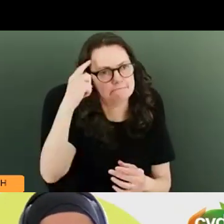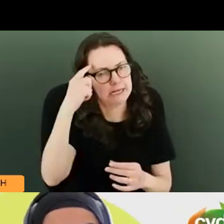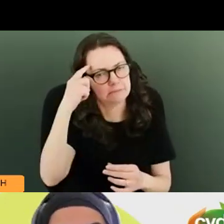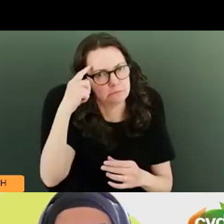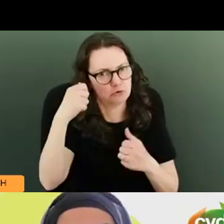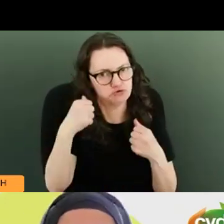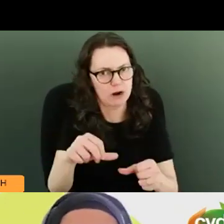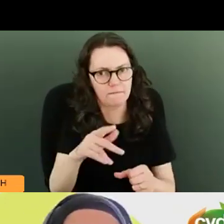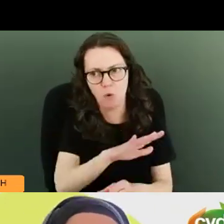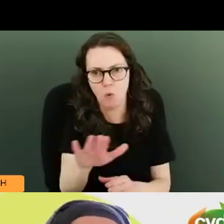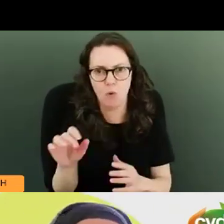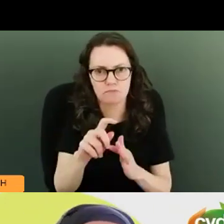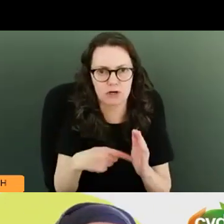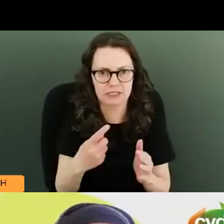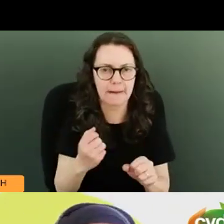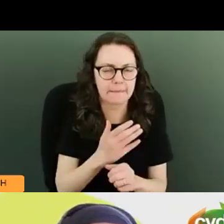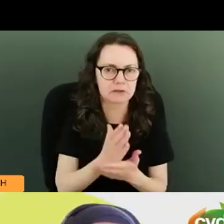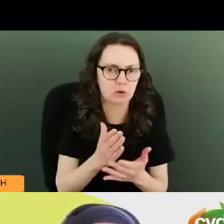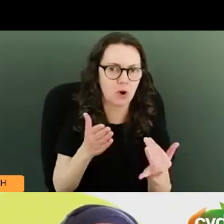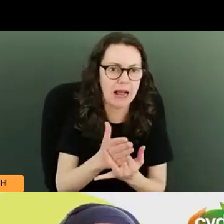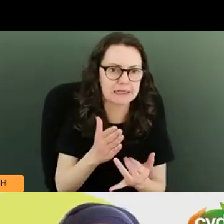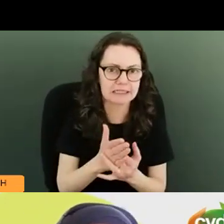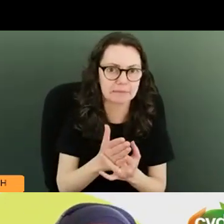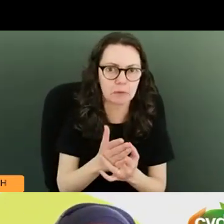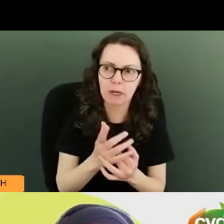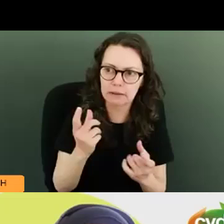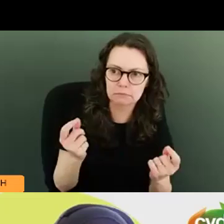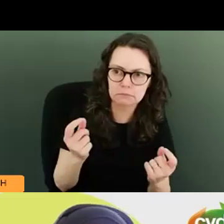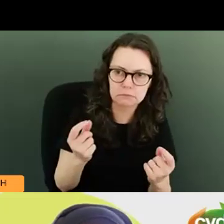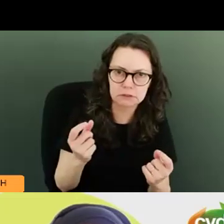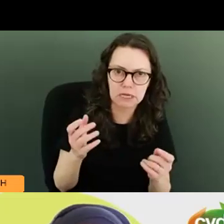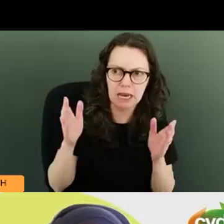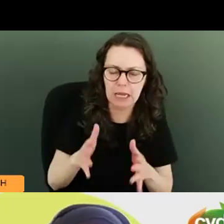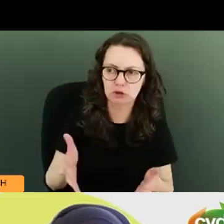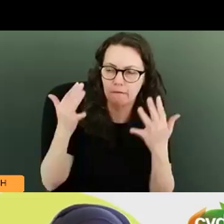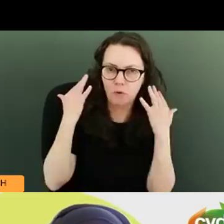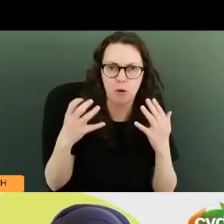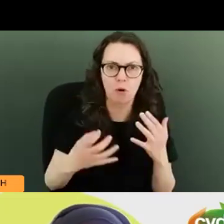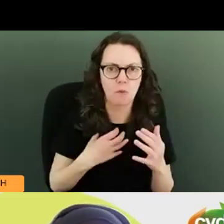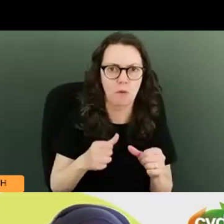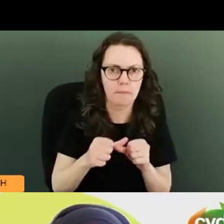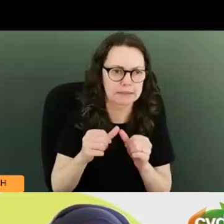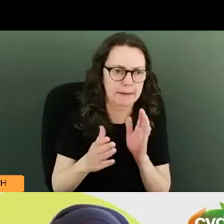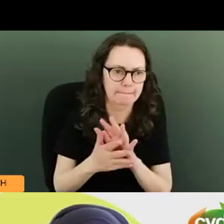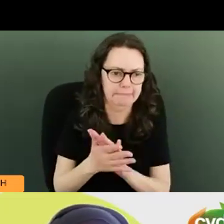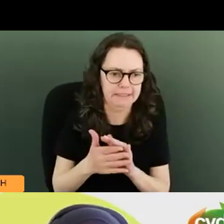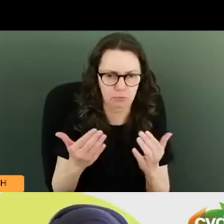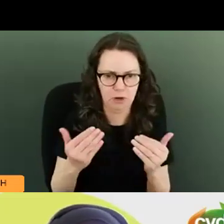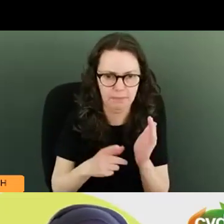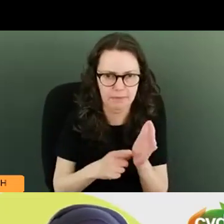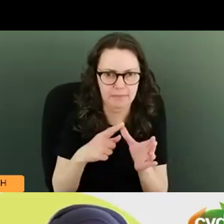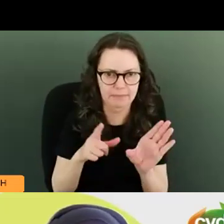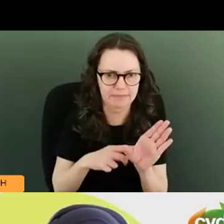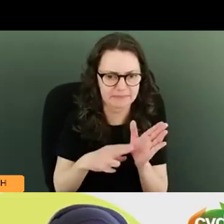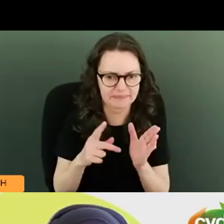every project, making accessibility less overwhelming and more meaningful. Welcome, Layne.